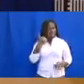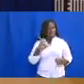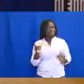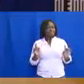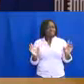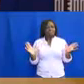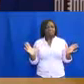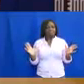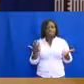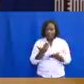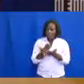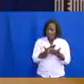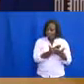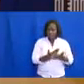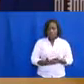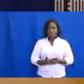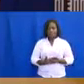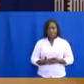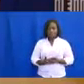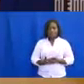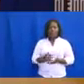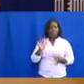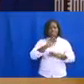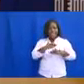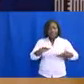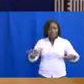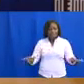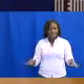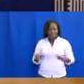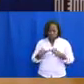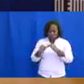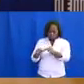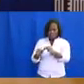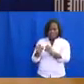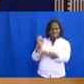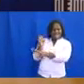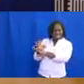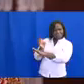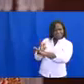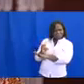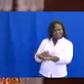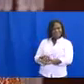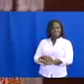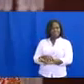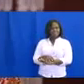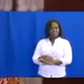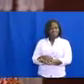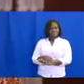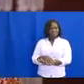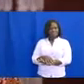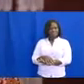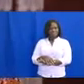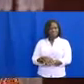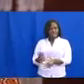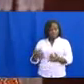My parents are concerned that they